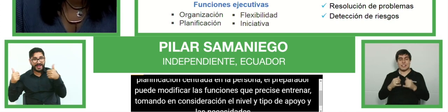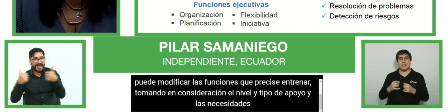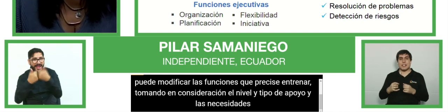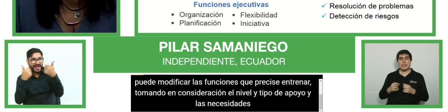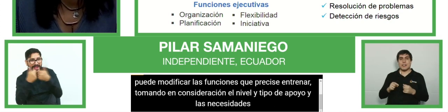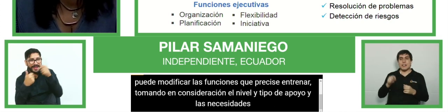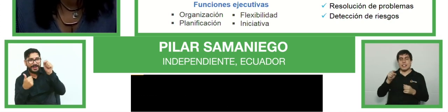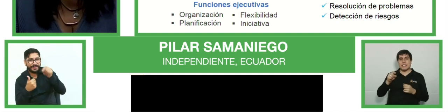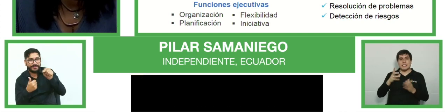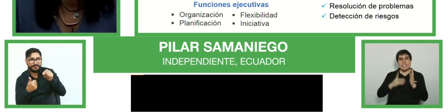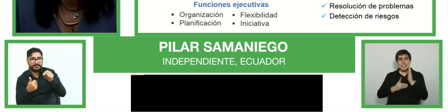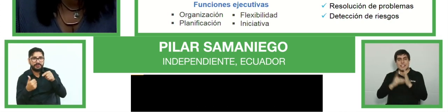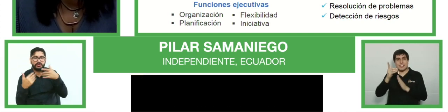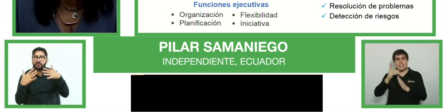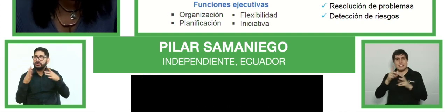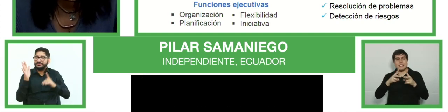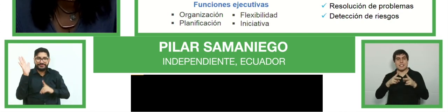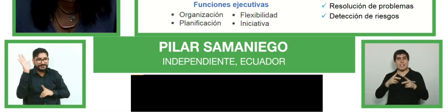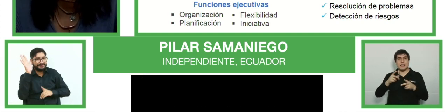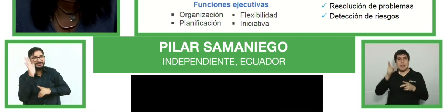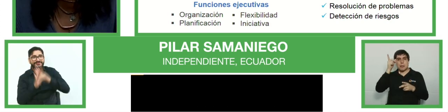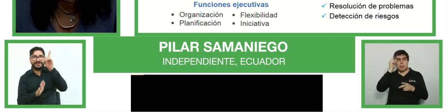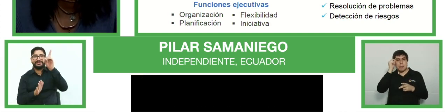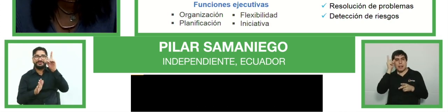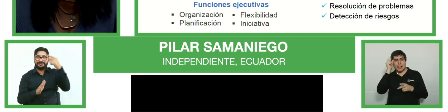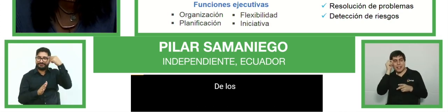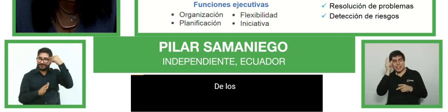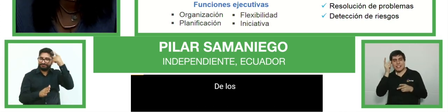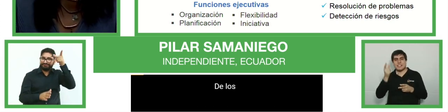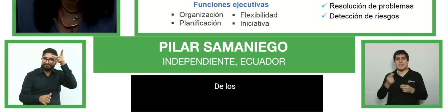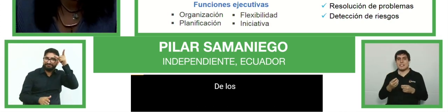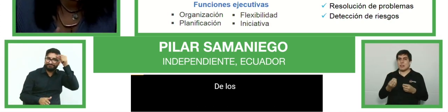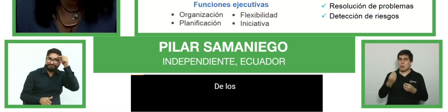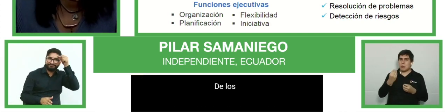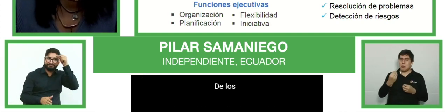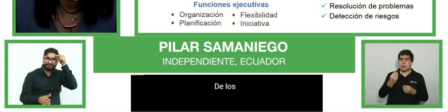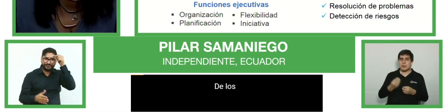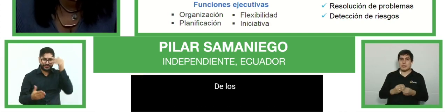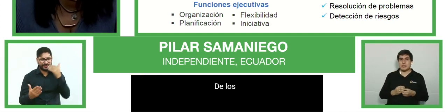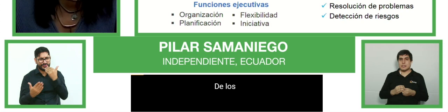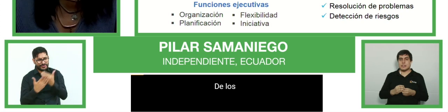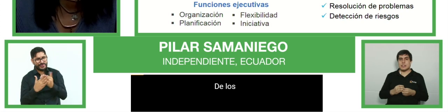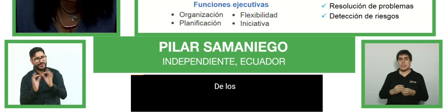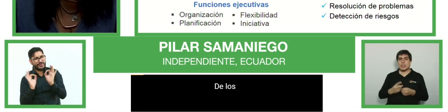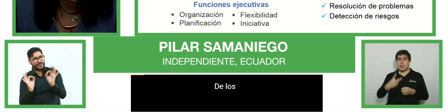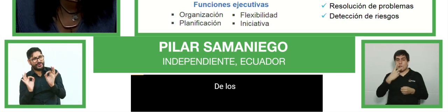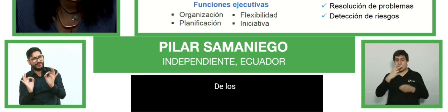of basic cognitive abilities, perception, attention, memory,